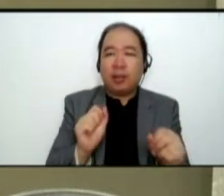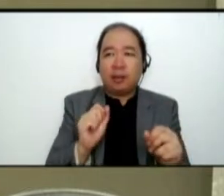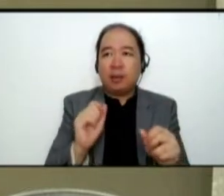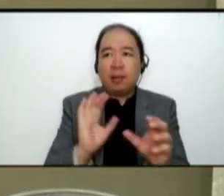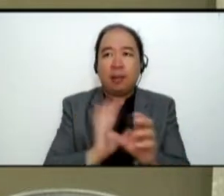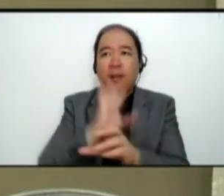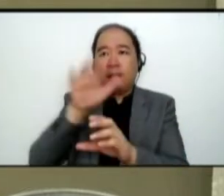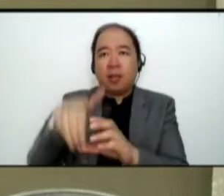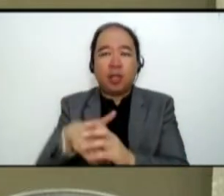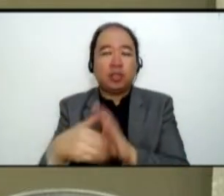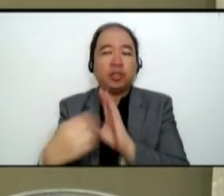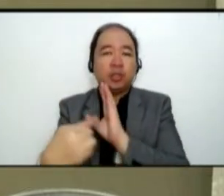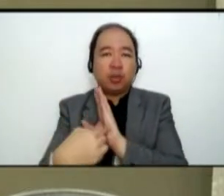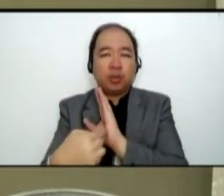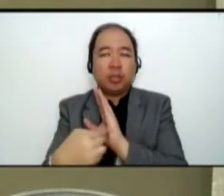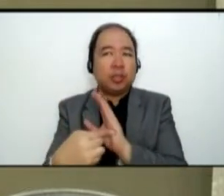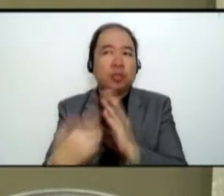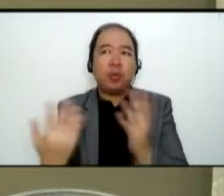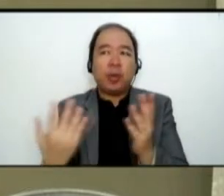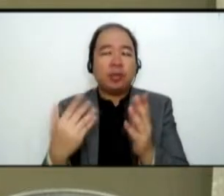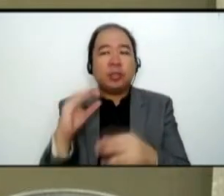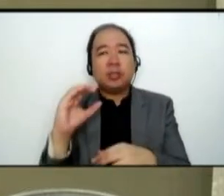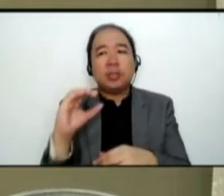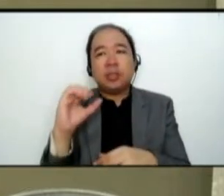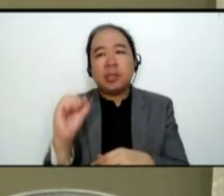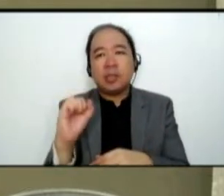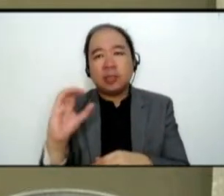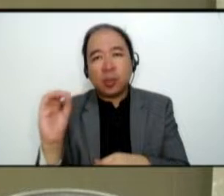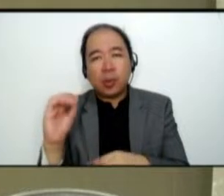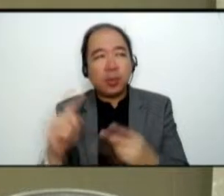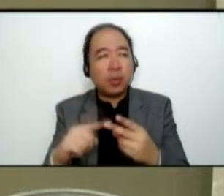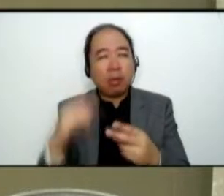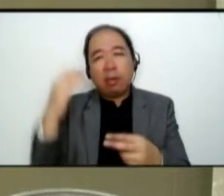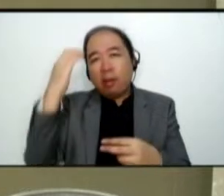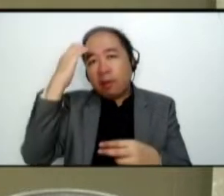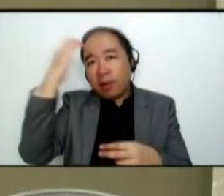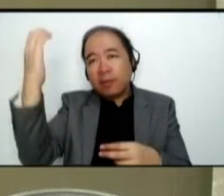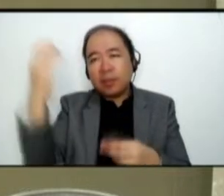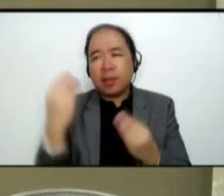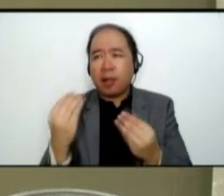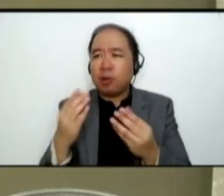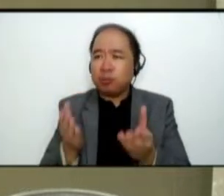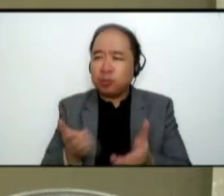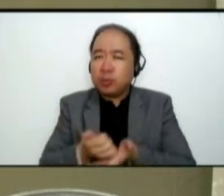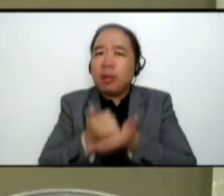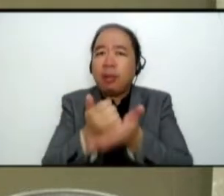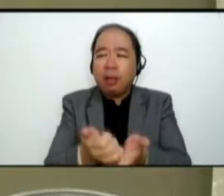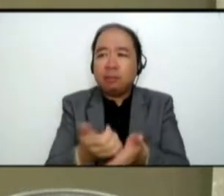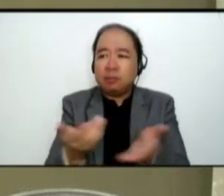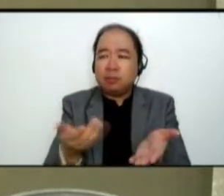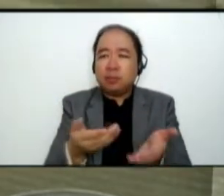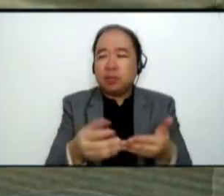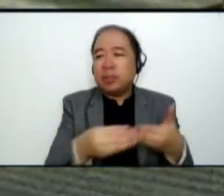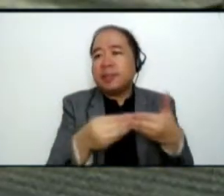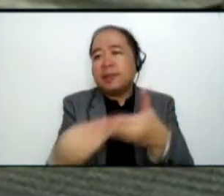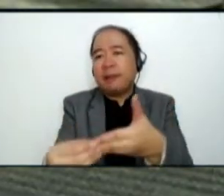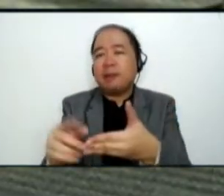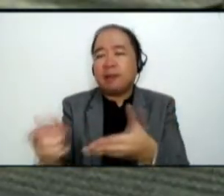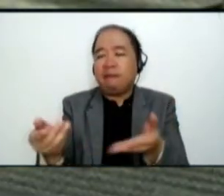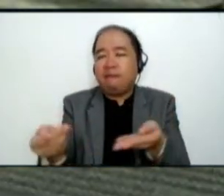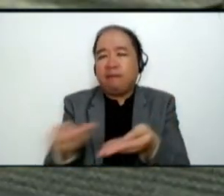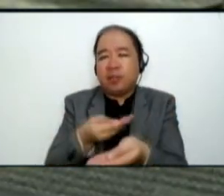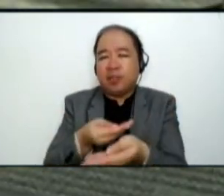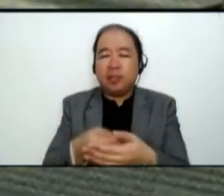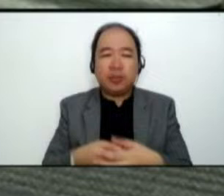can governments and civil society play in facilitating this engagement? Over to you. Well, technology